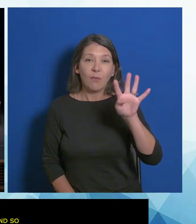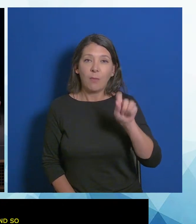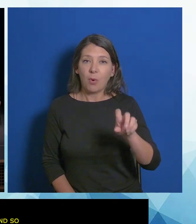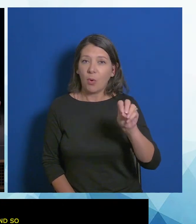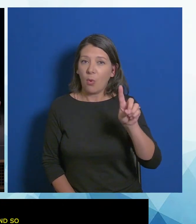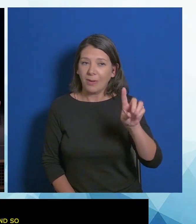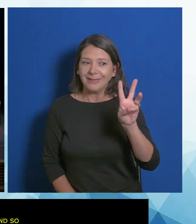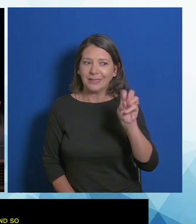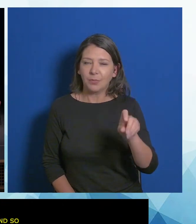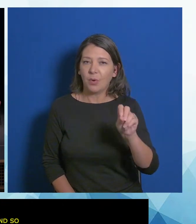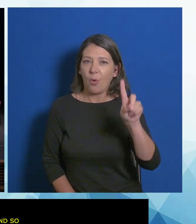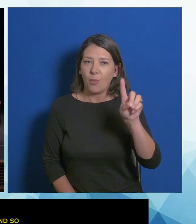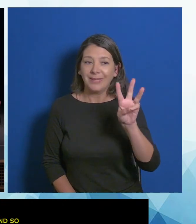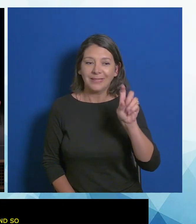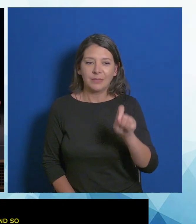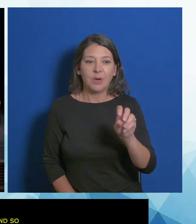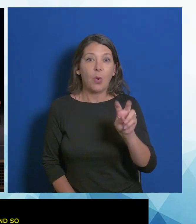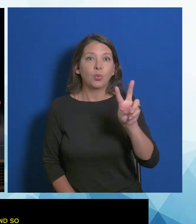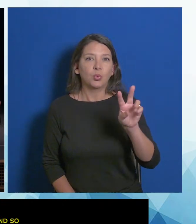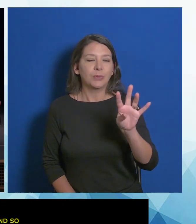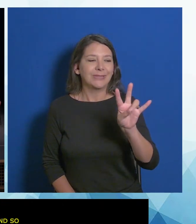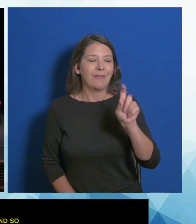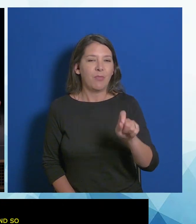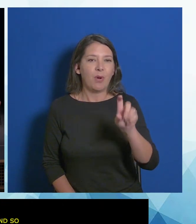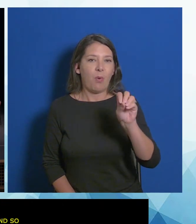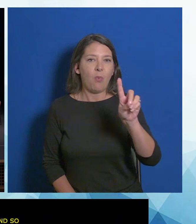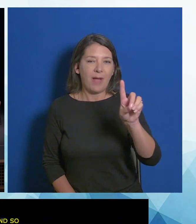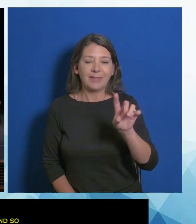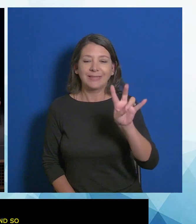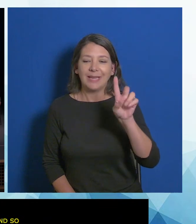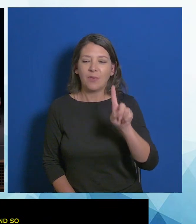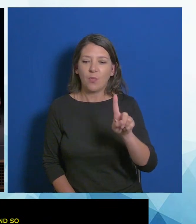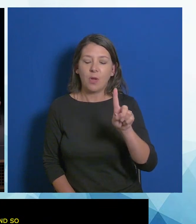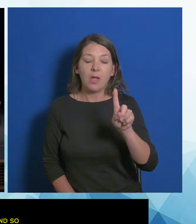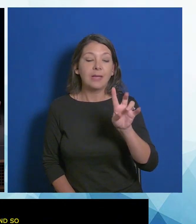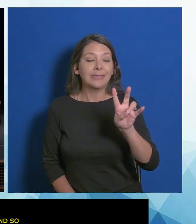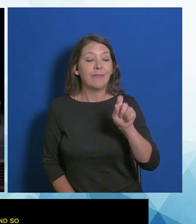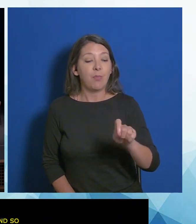6.01, 6.02, 7.01, and 7.02.